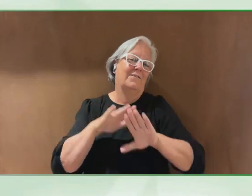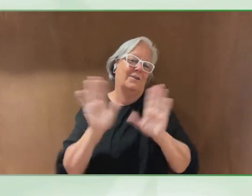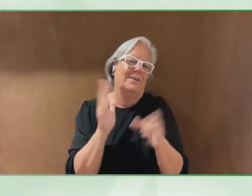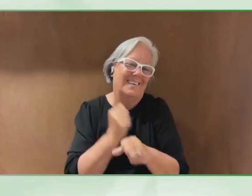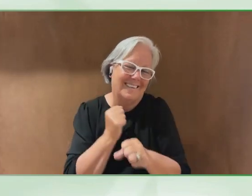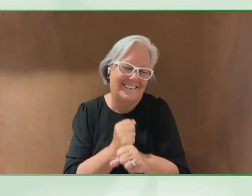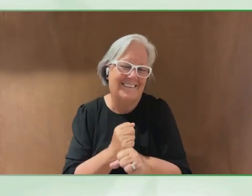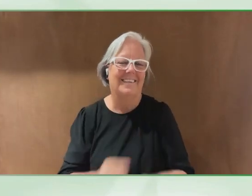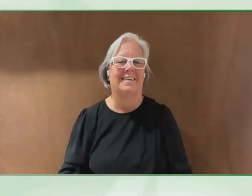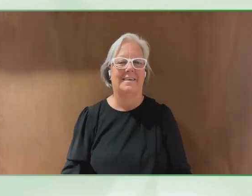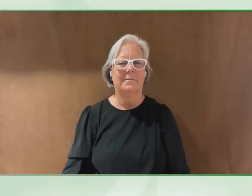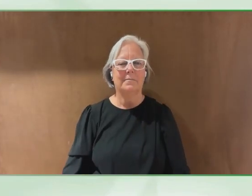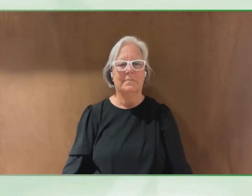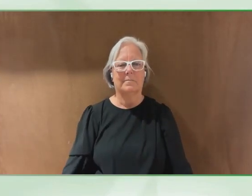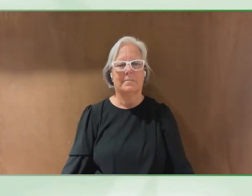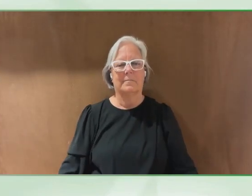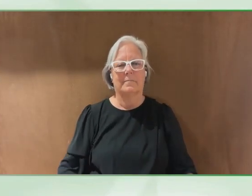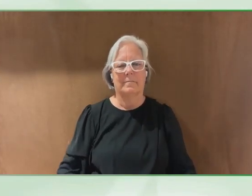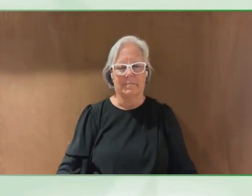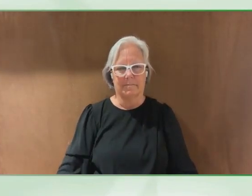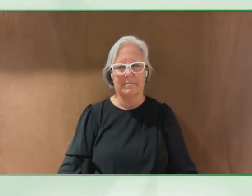Please, just be short, please.